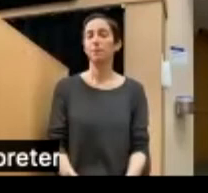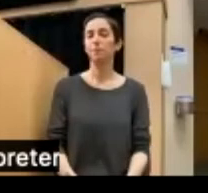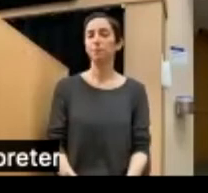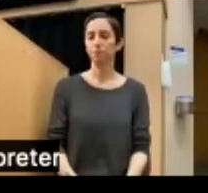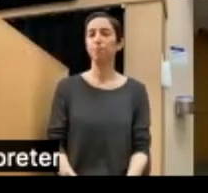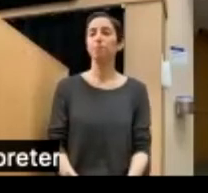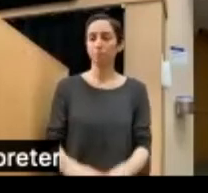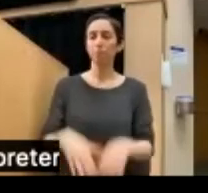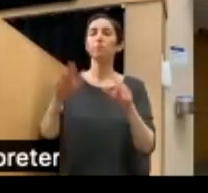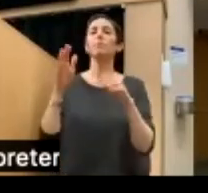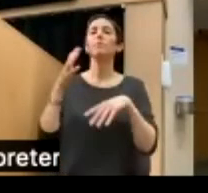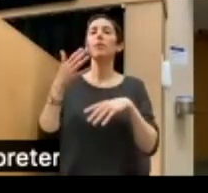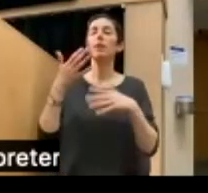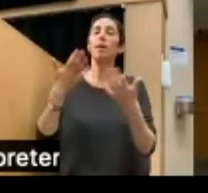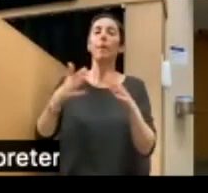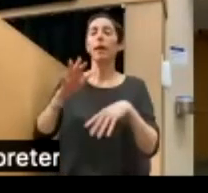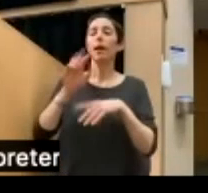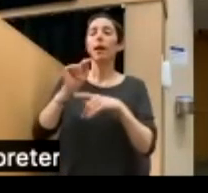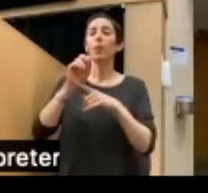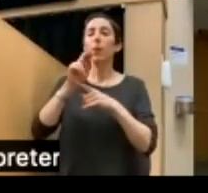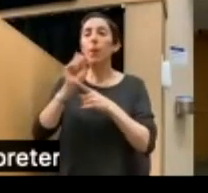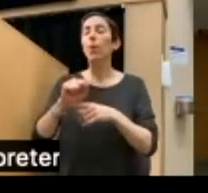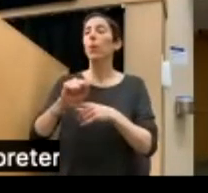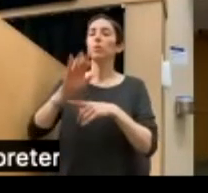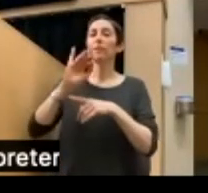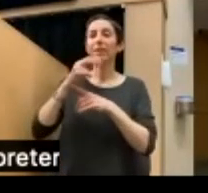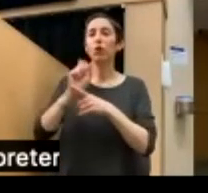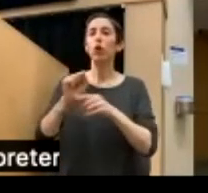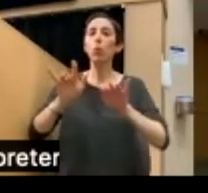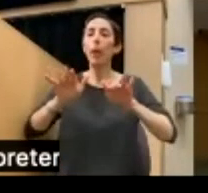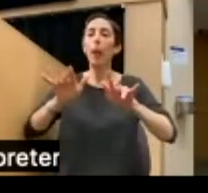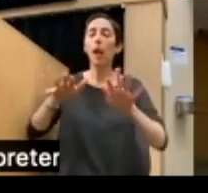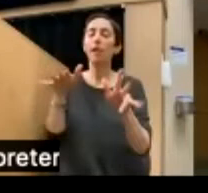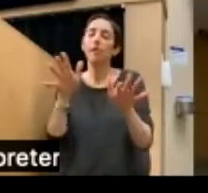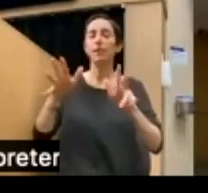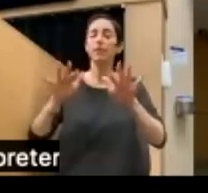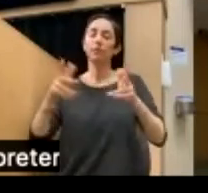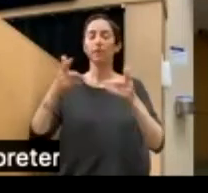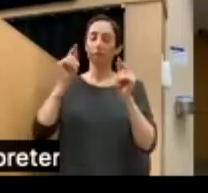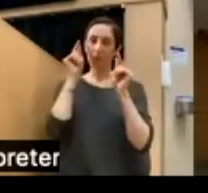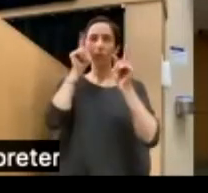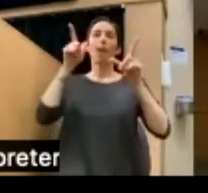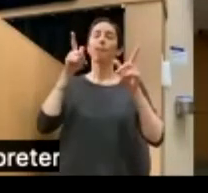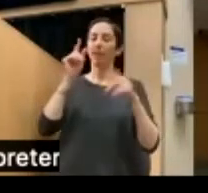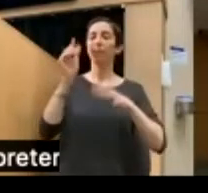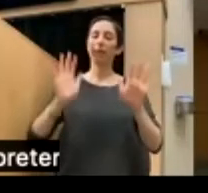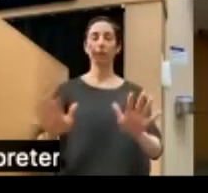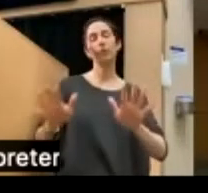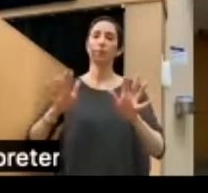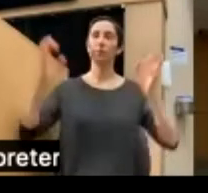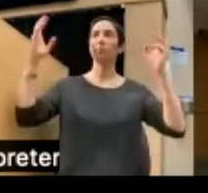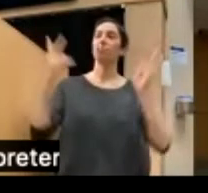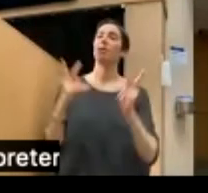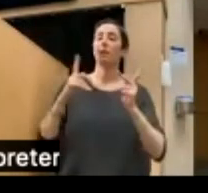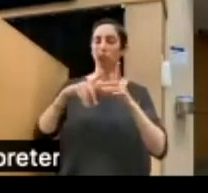So if you want to go ahead and wiggle your toes and fingers and wake up a little bit, there are different ways to introduce pauses, and I'll be curious to hear from some of you how you